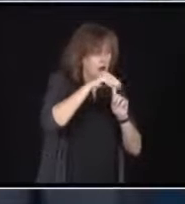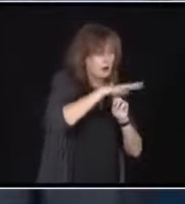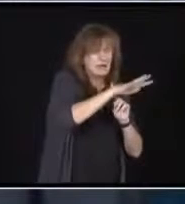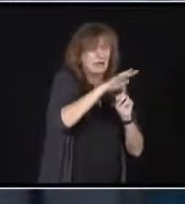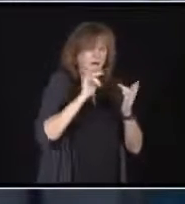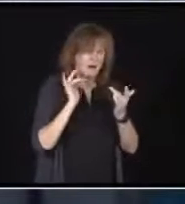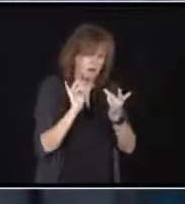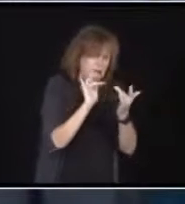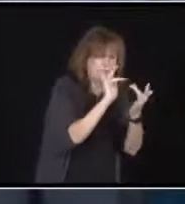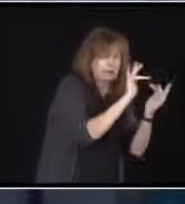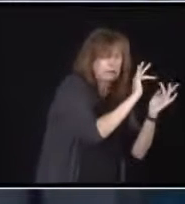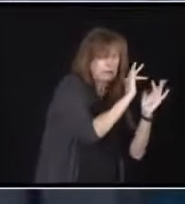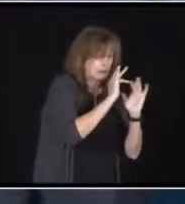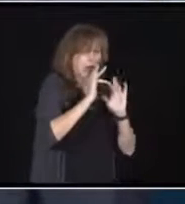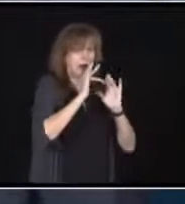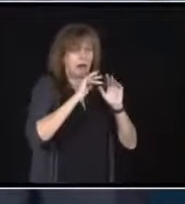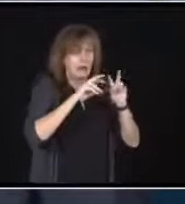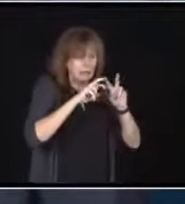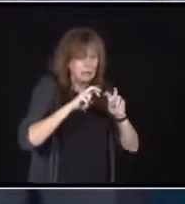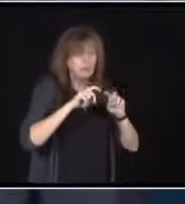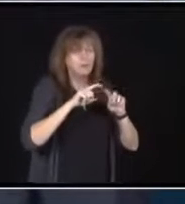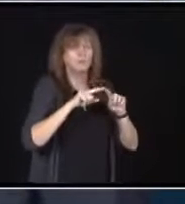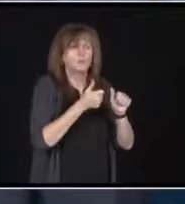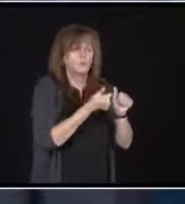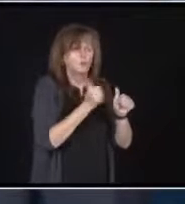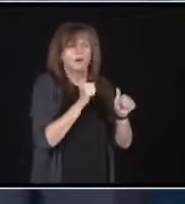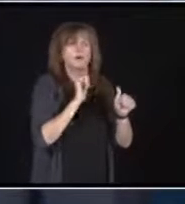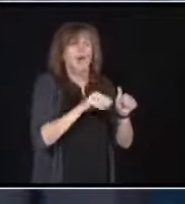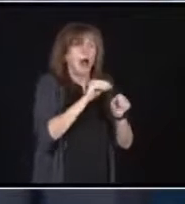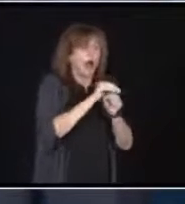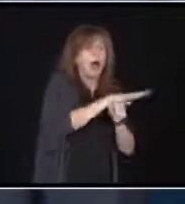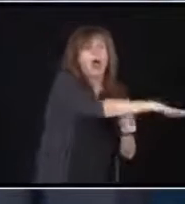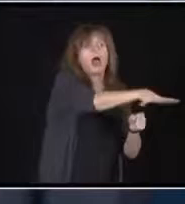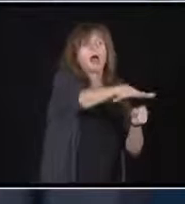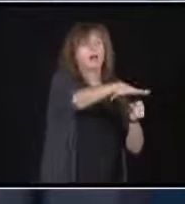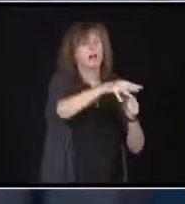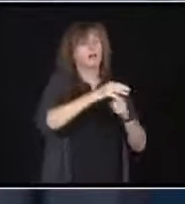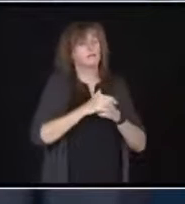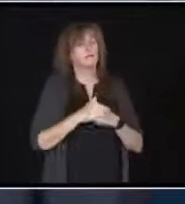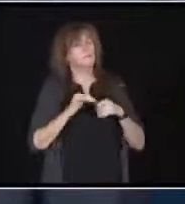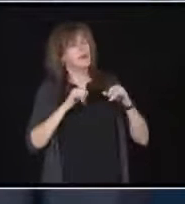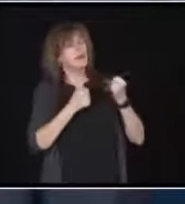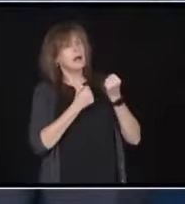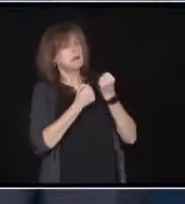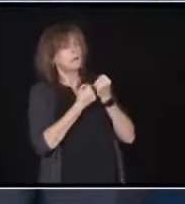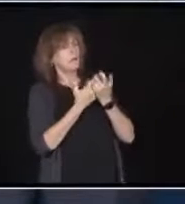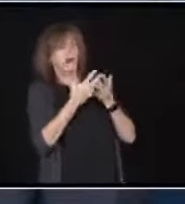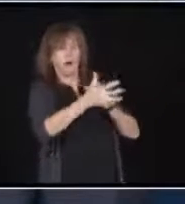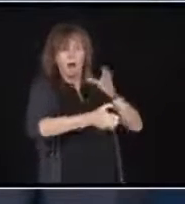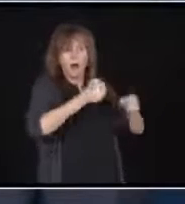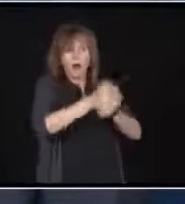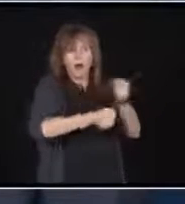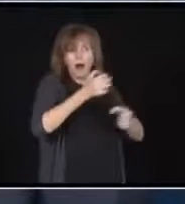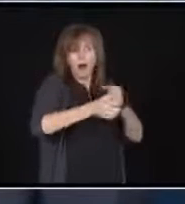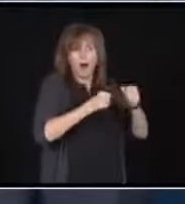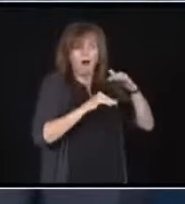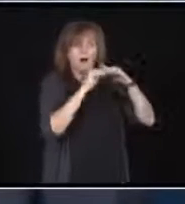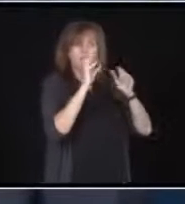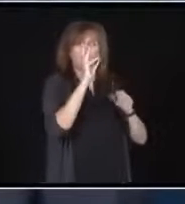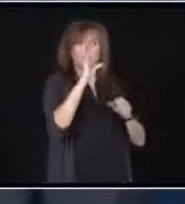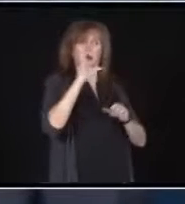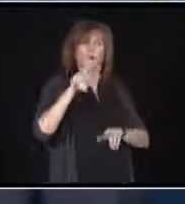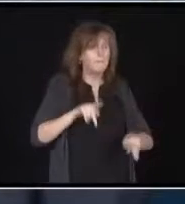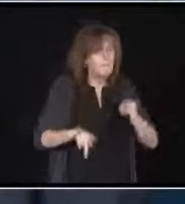virus. To support this, our government is hiring up to 600 additional contact tracers and case managers to